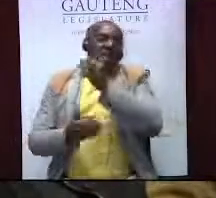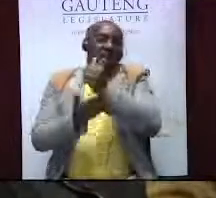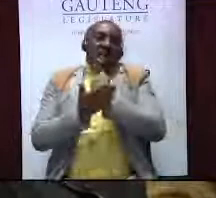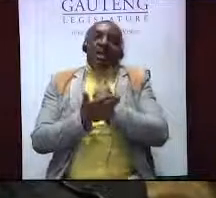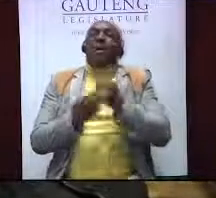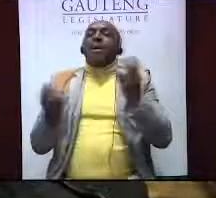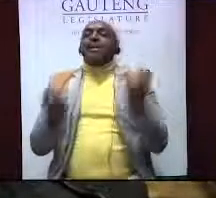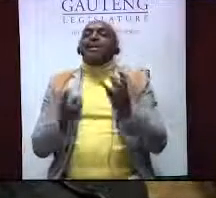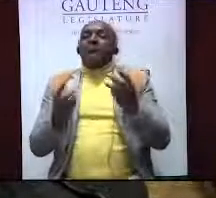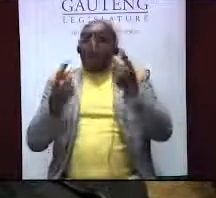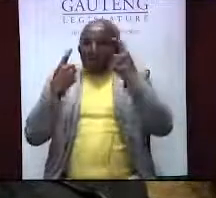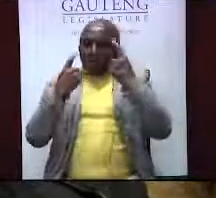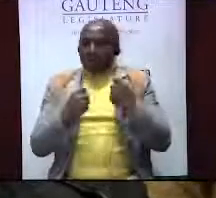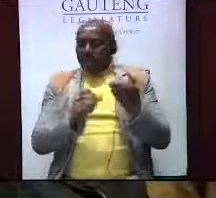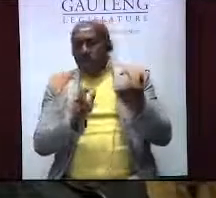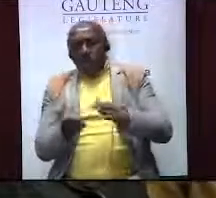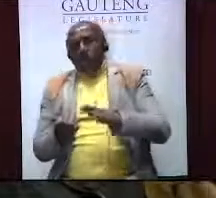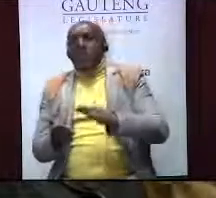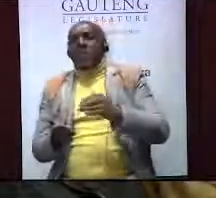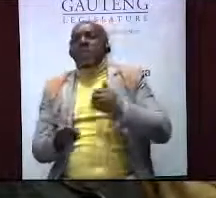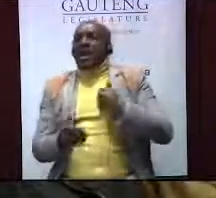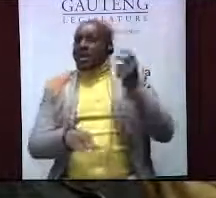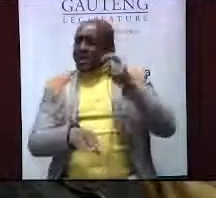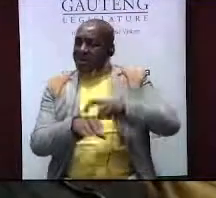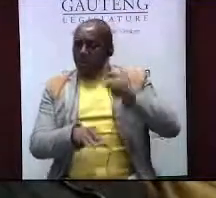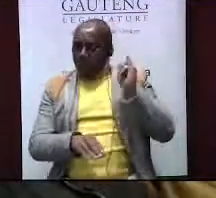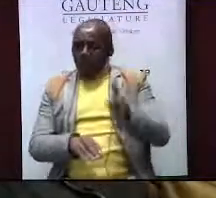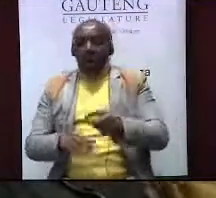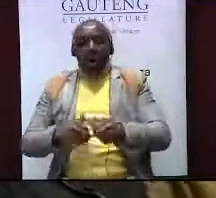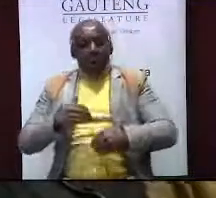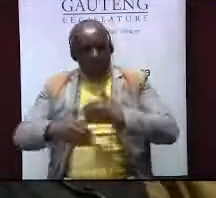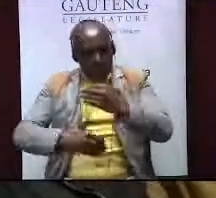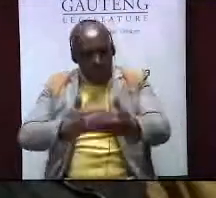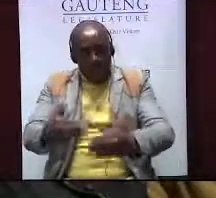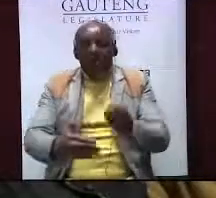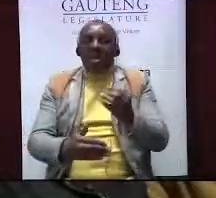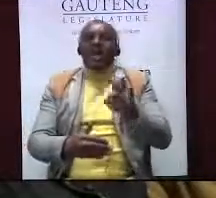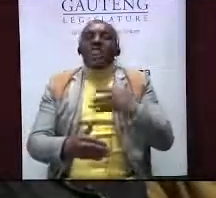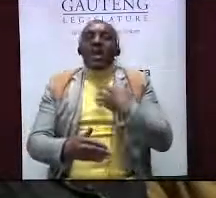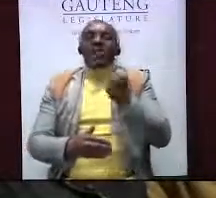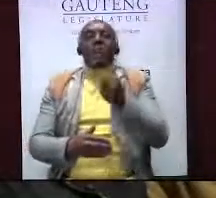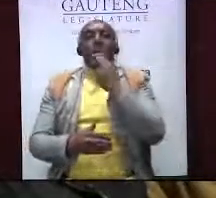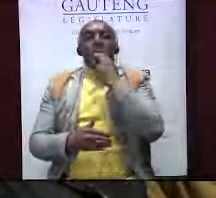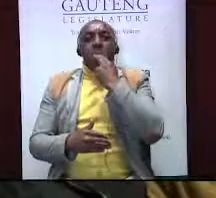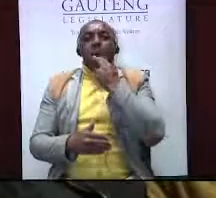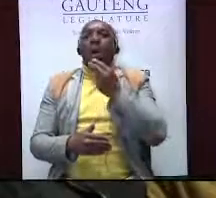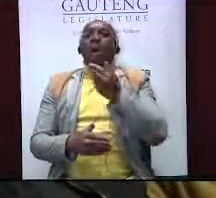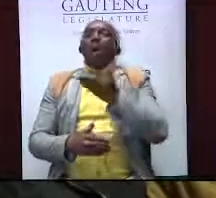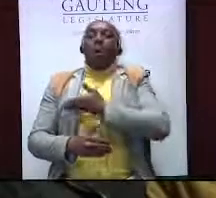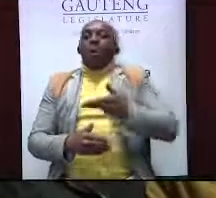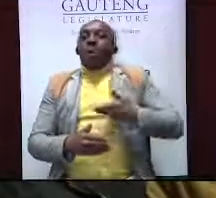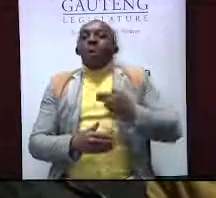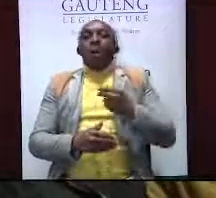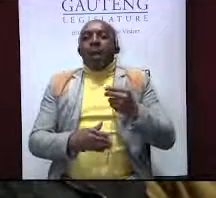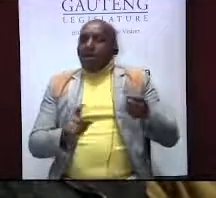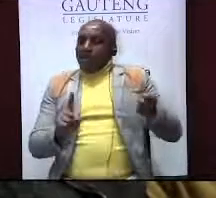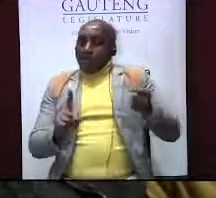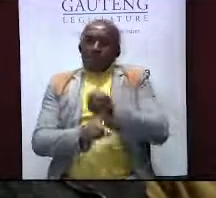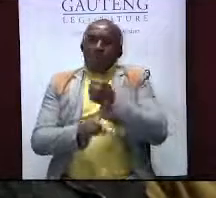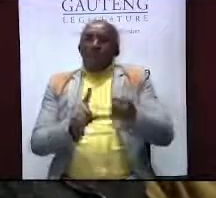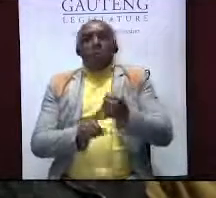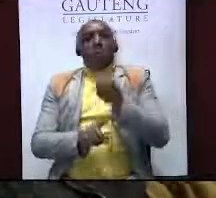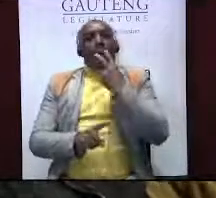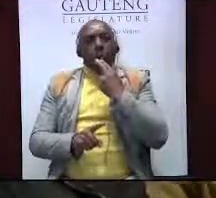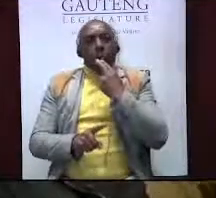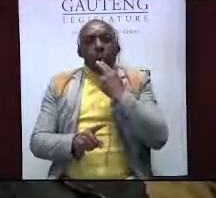dying. Remete di funds. Let's work kaser swearing. If return di PMB tesor remusadi abetora ileta raileta. Help alwa ribisa